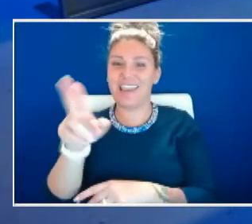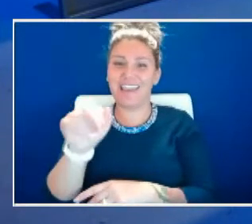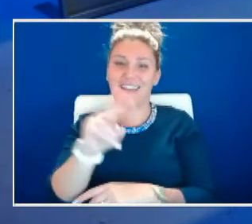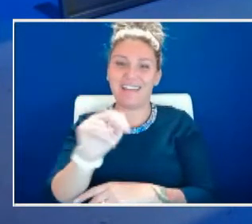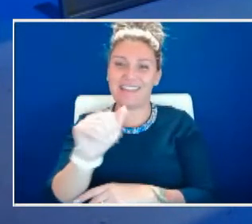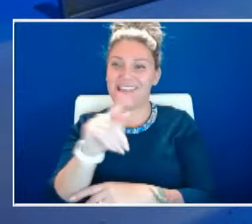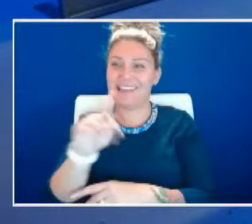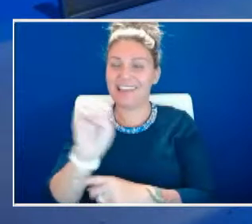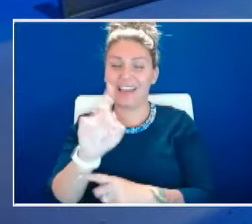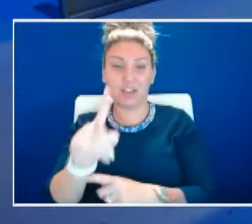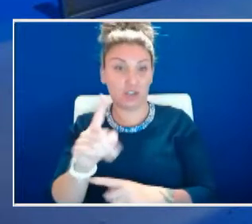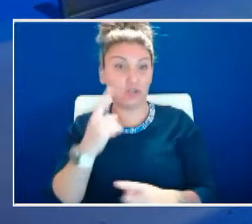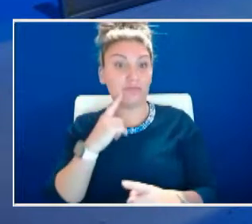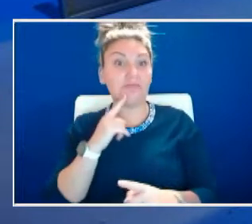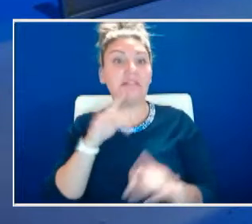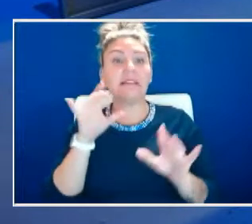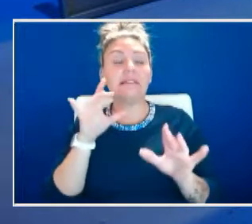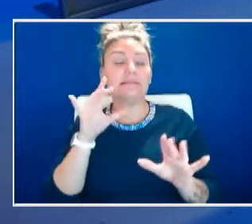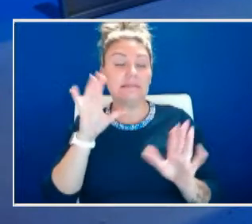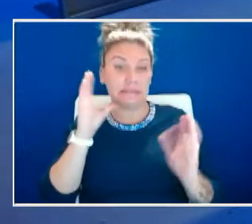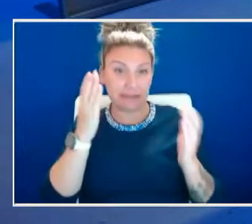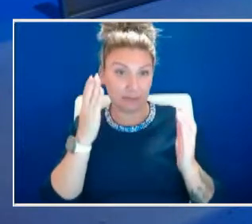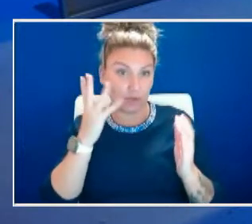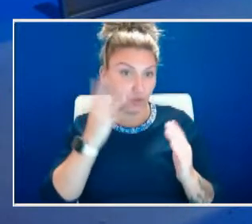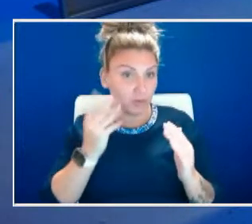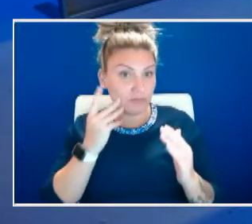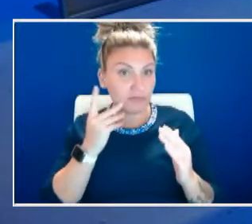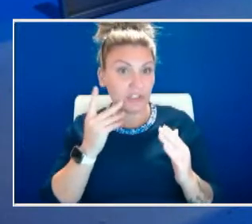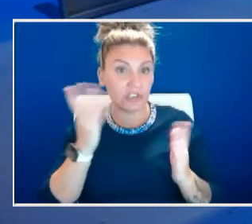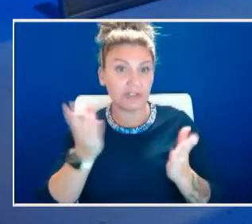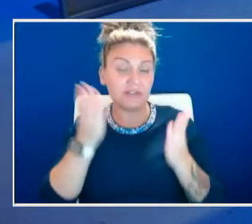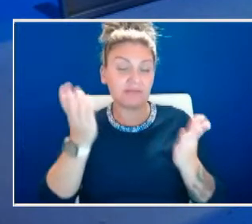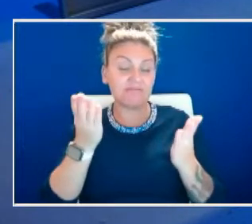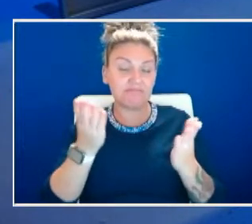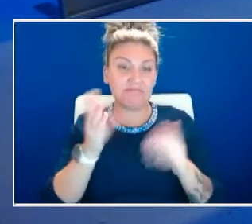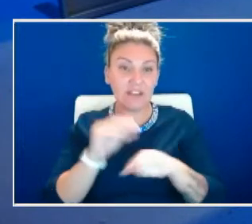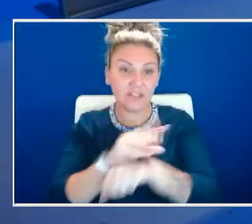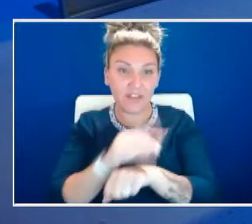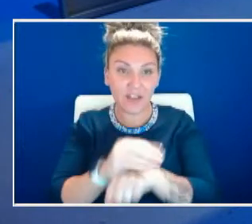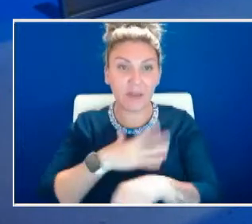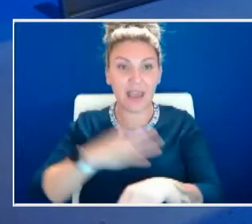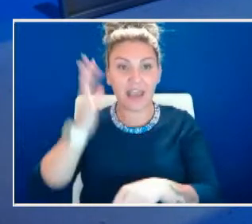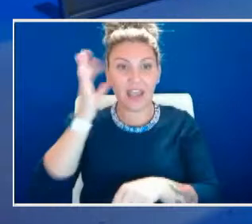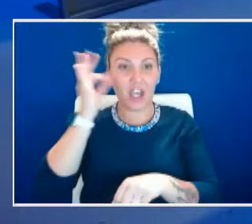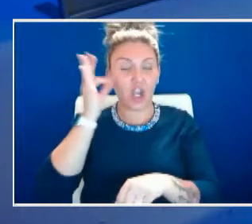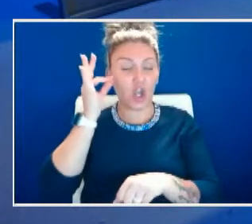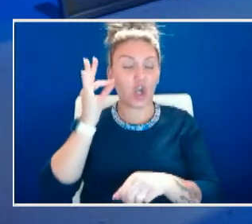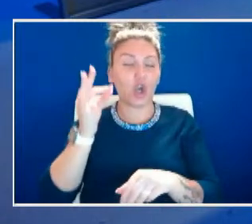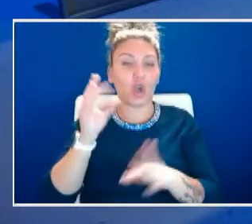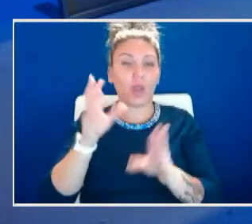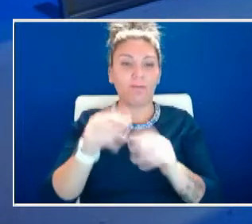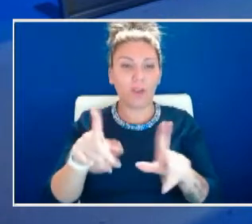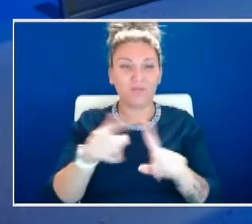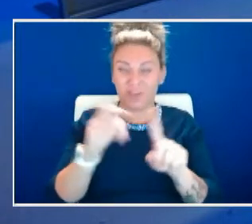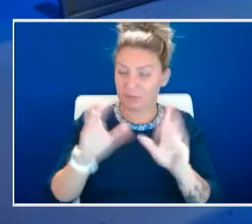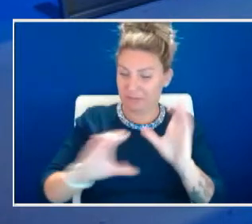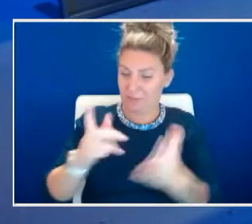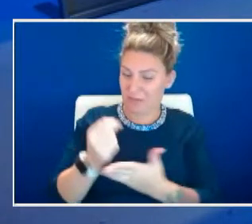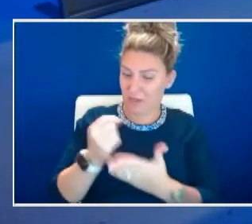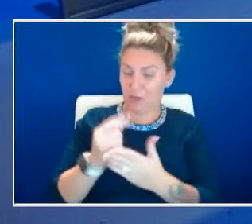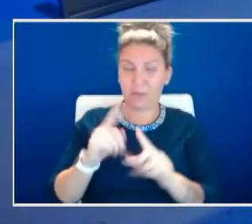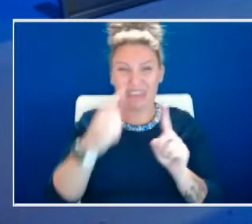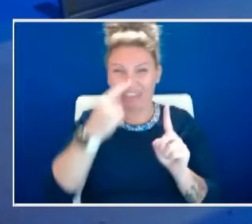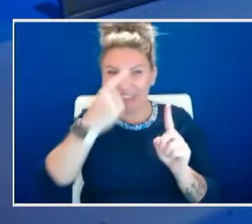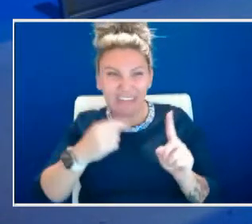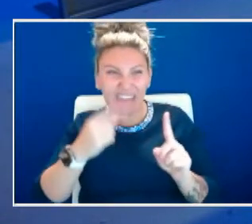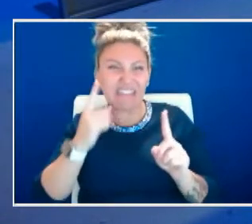similar experience. She said, and maybe you can give her some advice. She said, my hair loss from chemo, it grew back, but thinner, different texture, looks very different. She